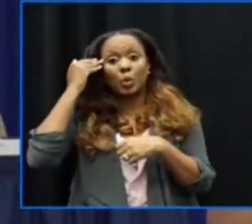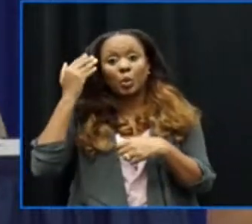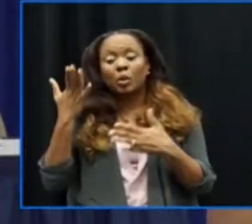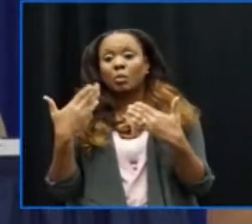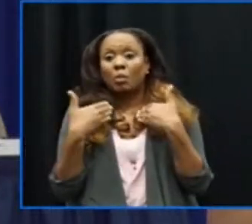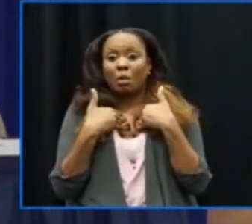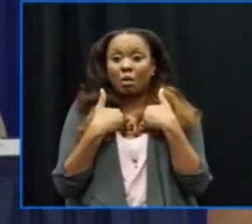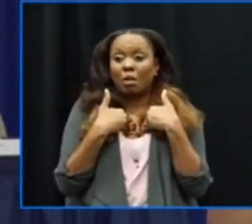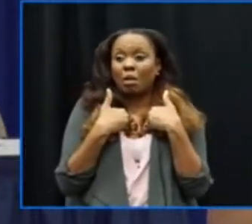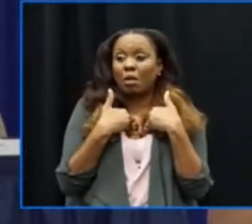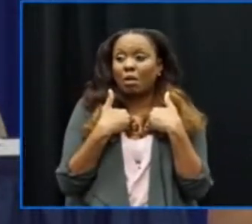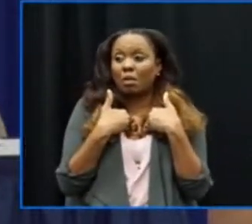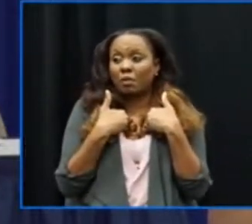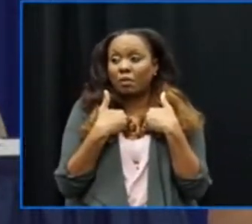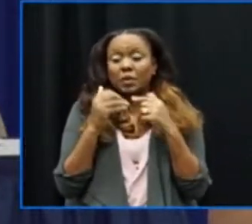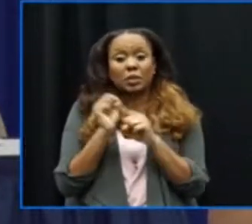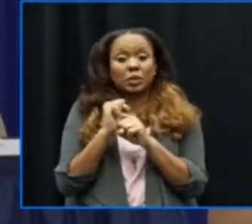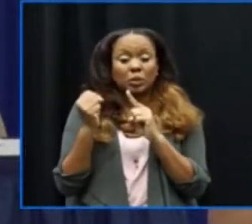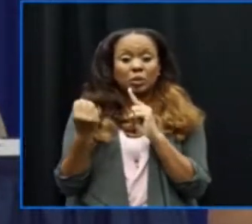to be considering